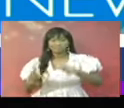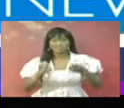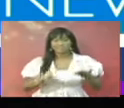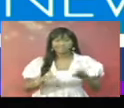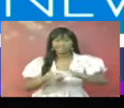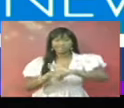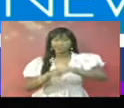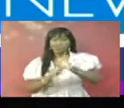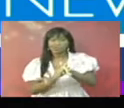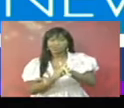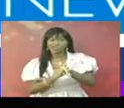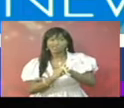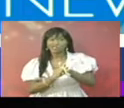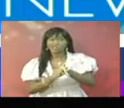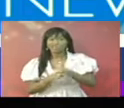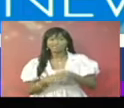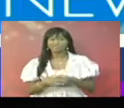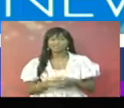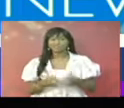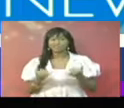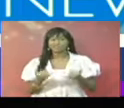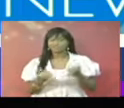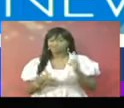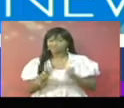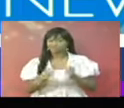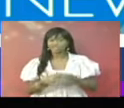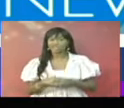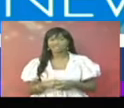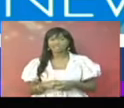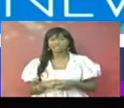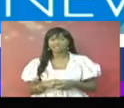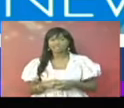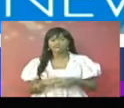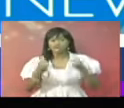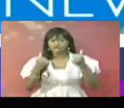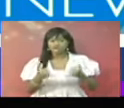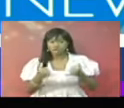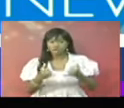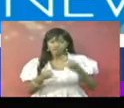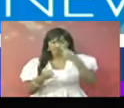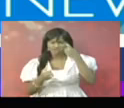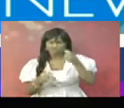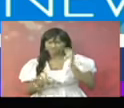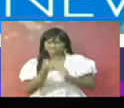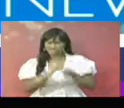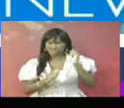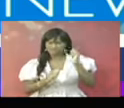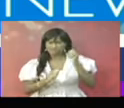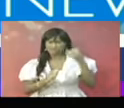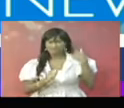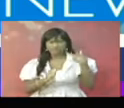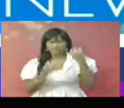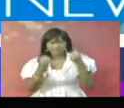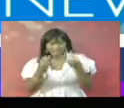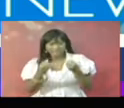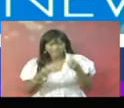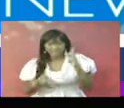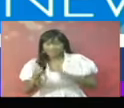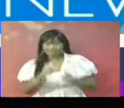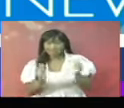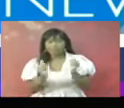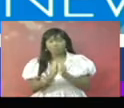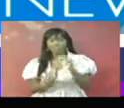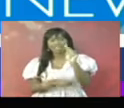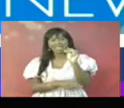it that you are saying that because Trinidad and Tobago, we have a high incidence of NCDs, comorbidities, and many of the people who